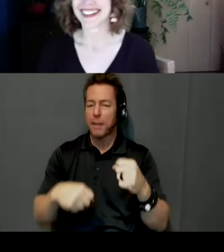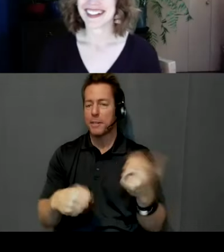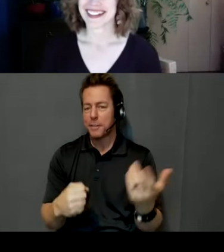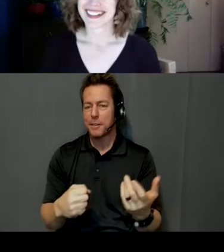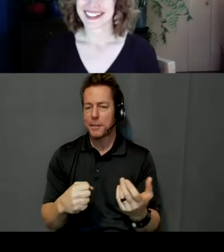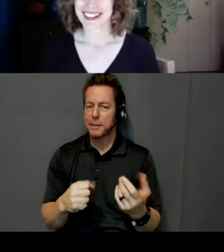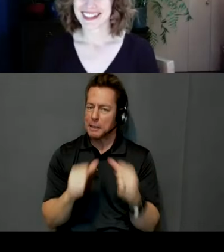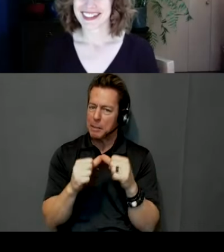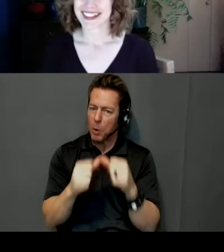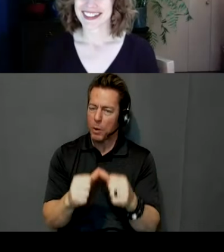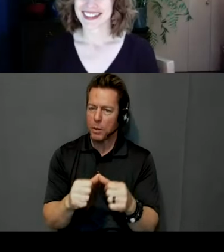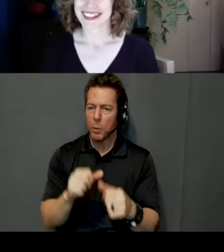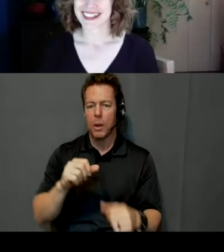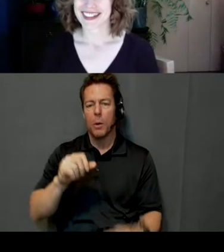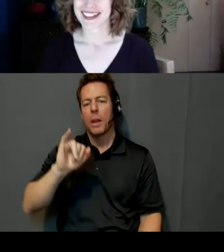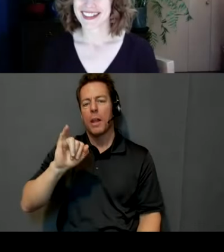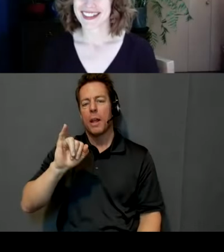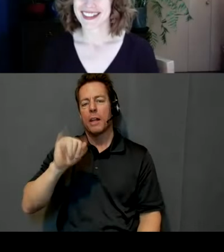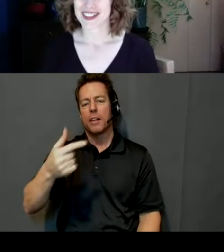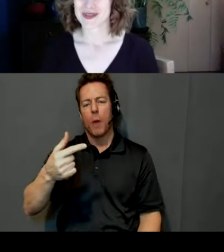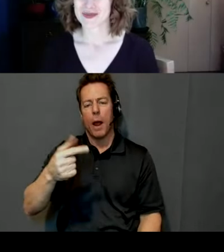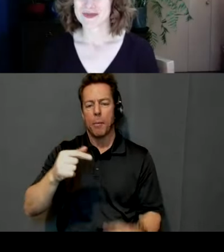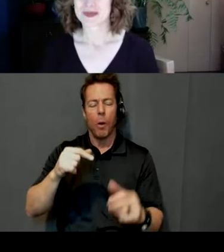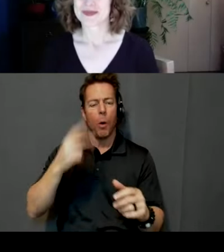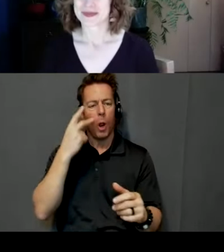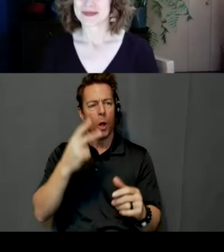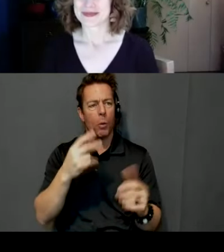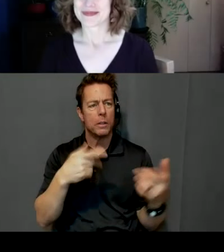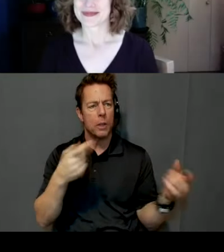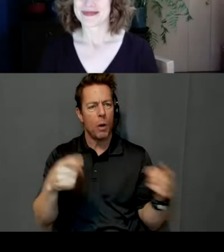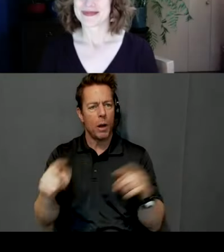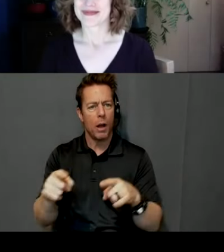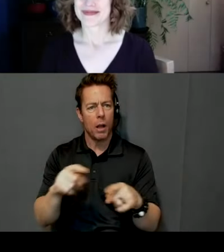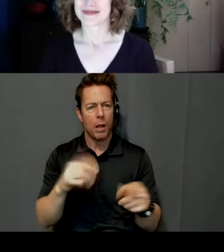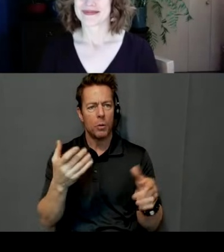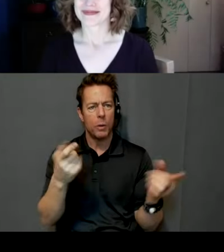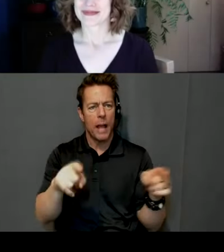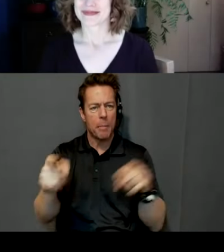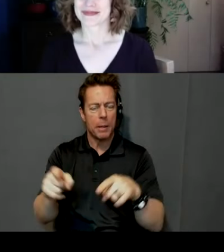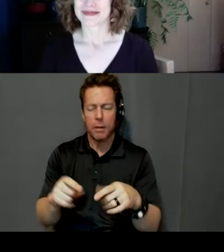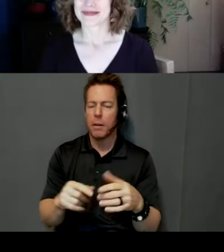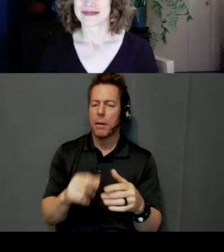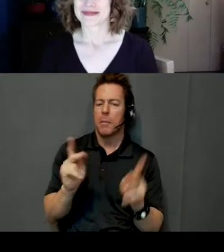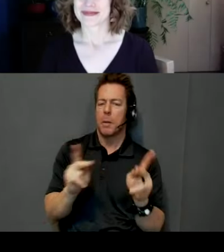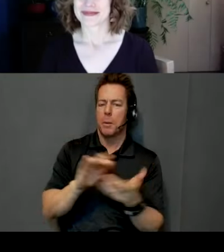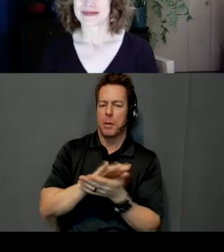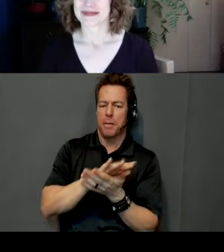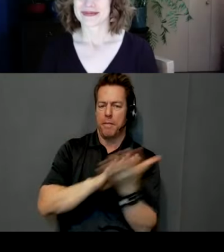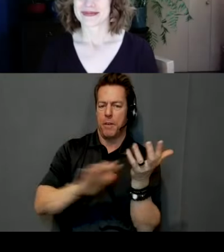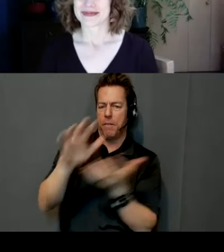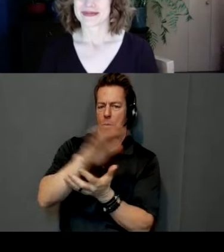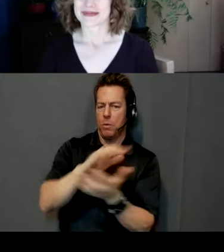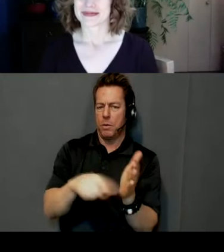I think with Instagram, it's like, oh, look, this really fun thing has happened. And I think people get confused sometimes